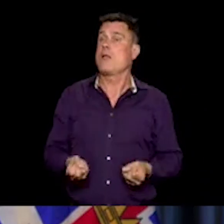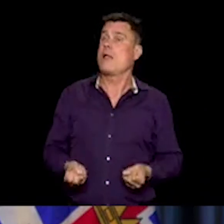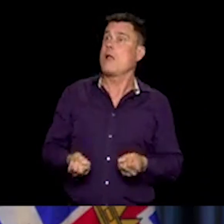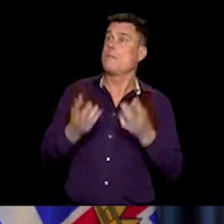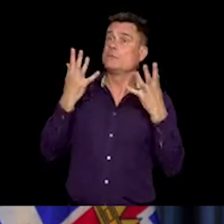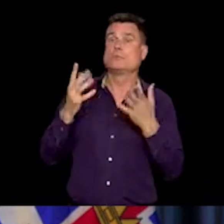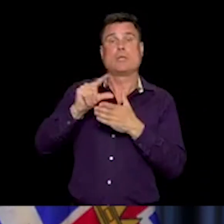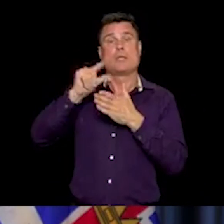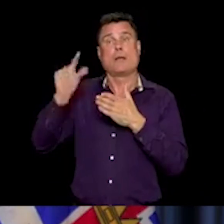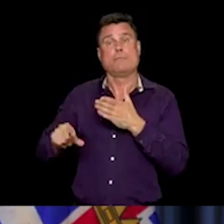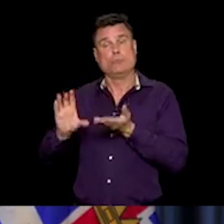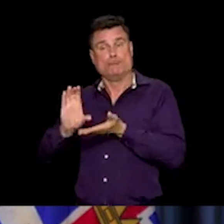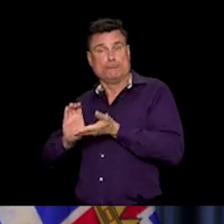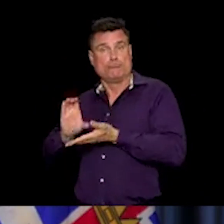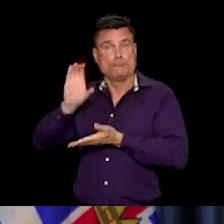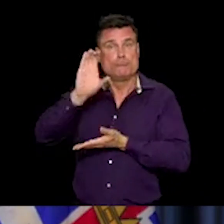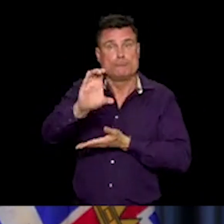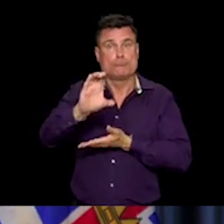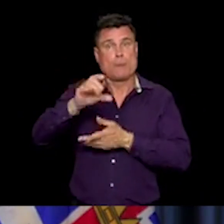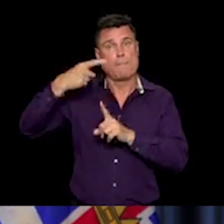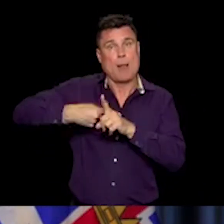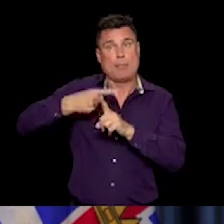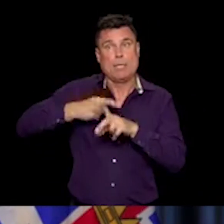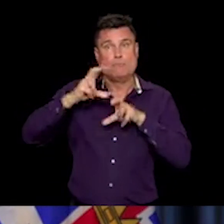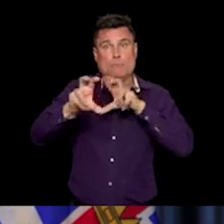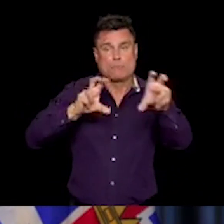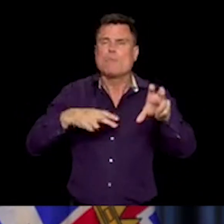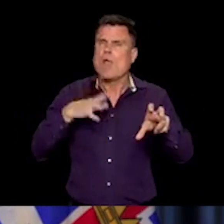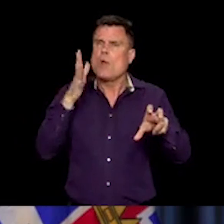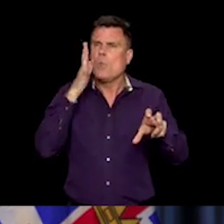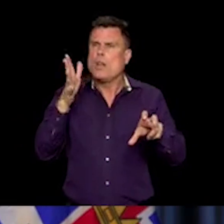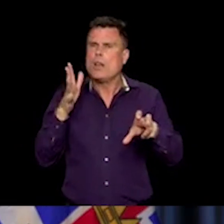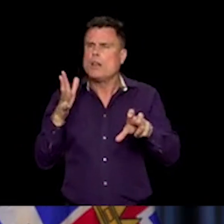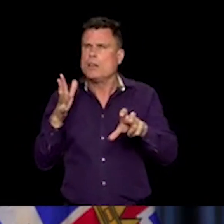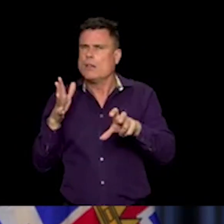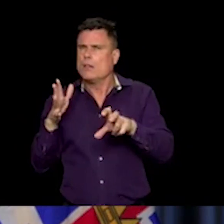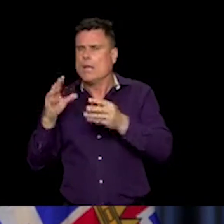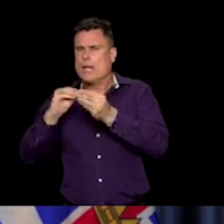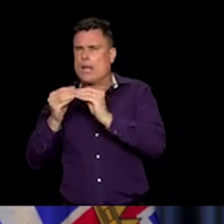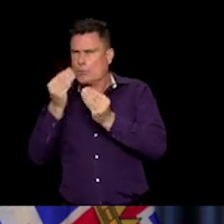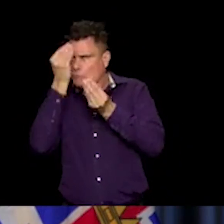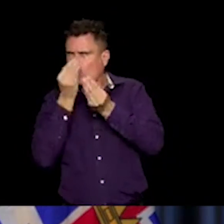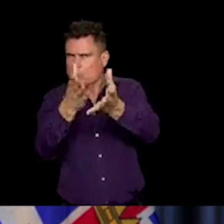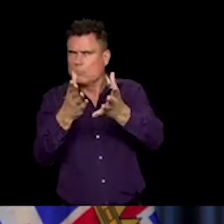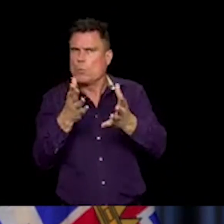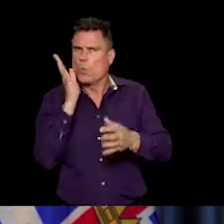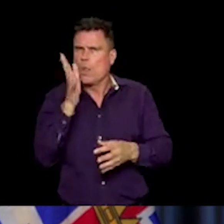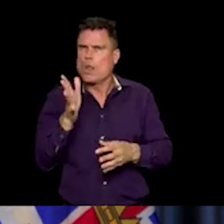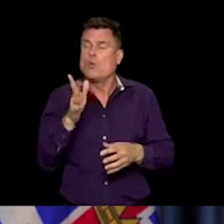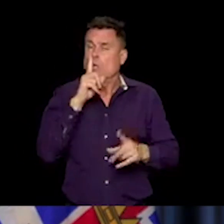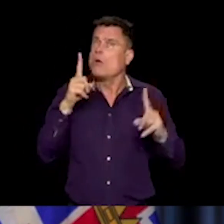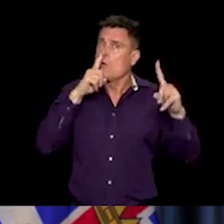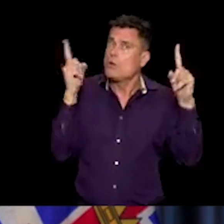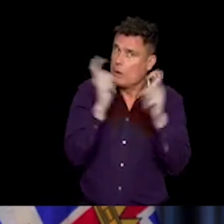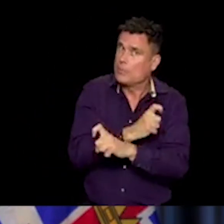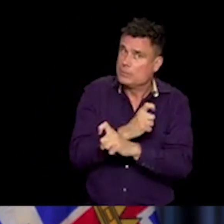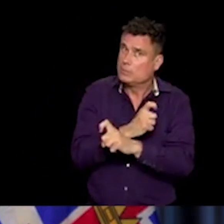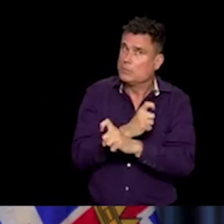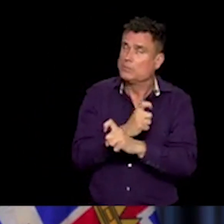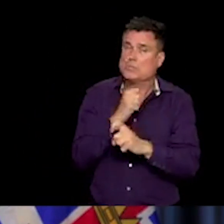to ensure that all the appropriate funding flows from contractors and employers to frontline staff. Again, funding